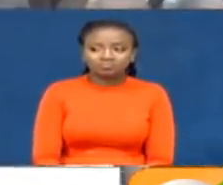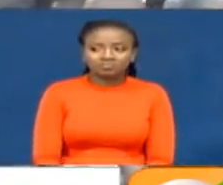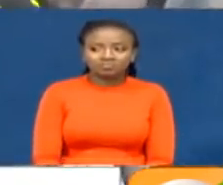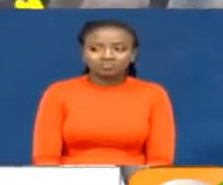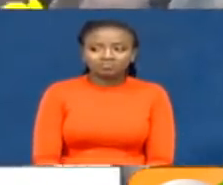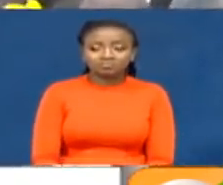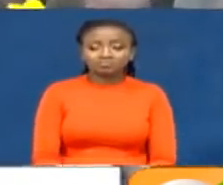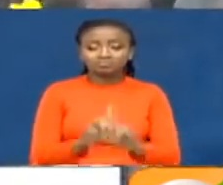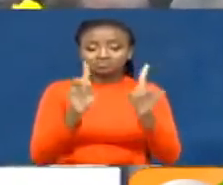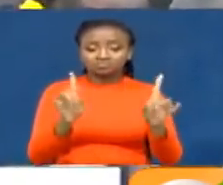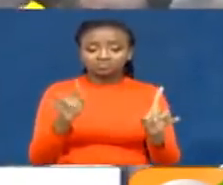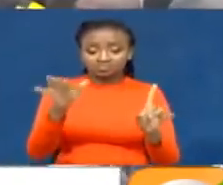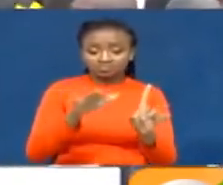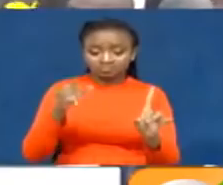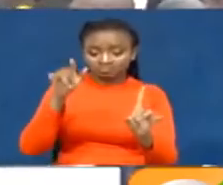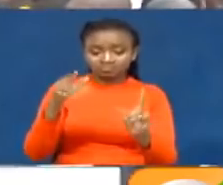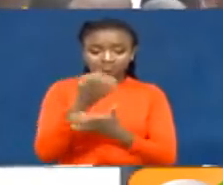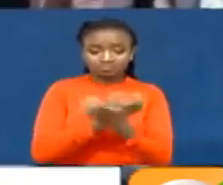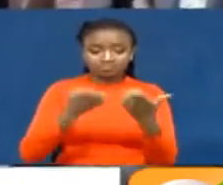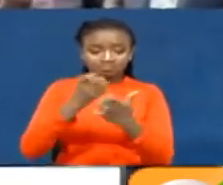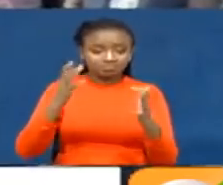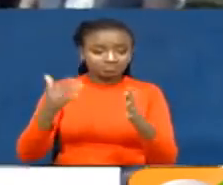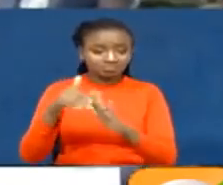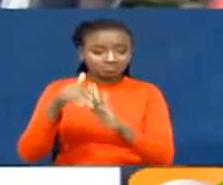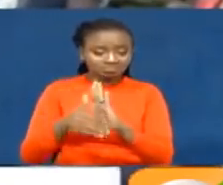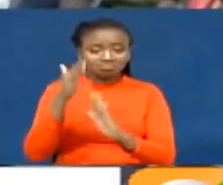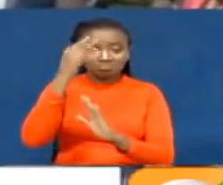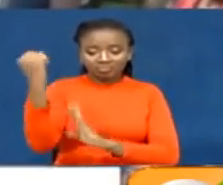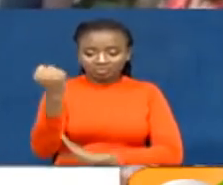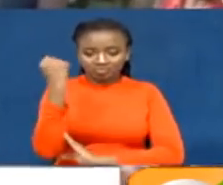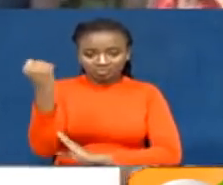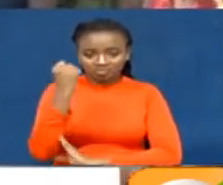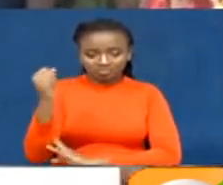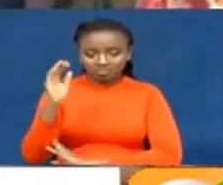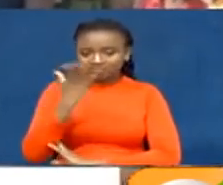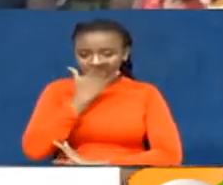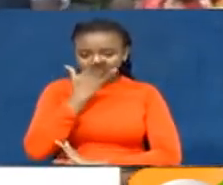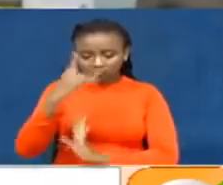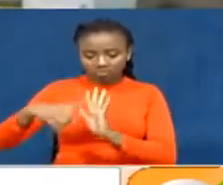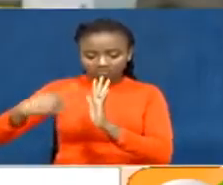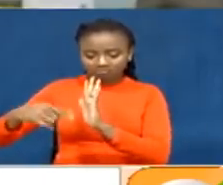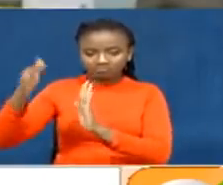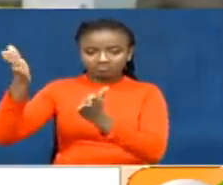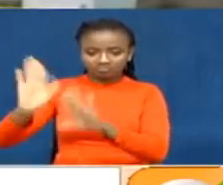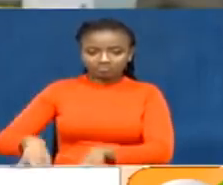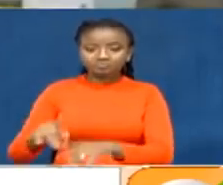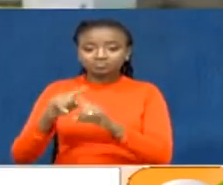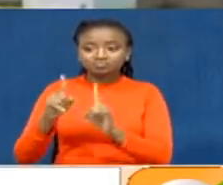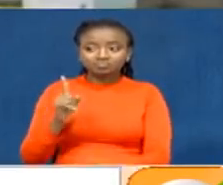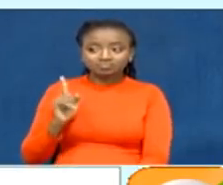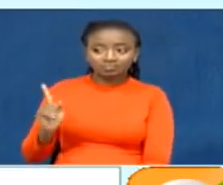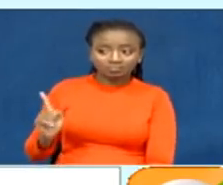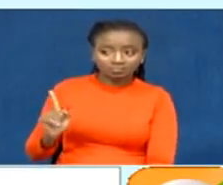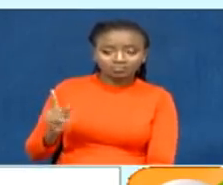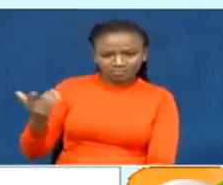Not so sweet story of the region's economic downturn following the collapse of the sugar industry dominating Mumias sugar